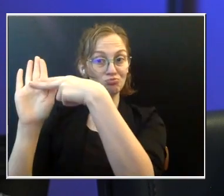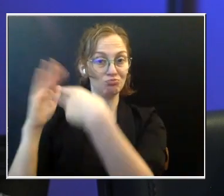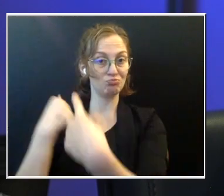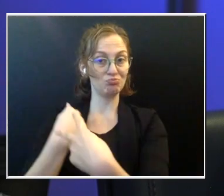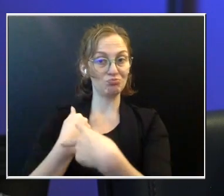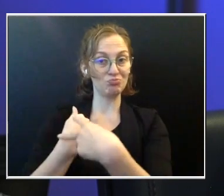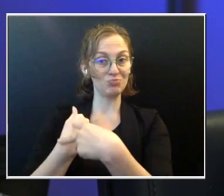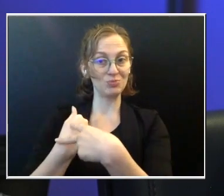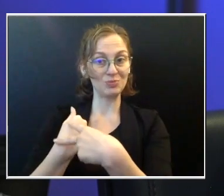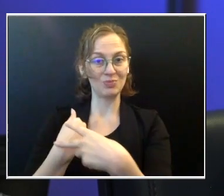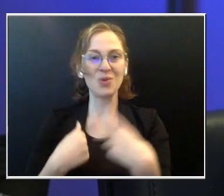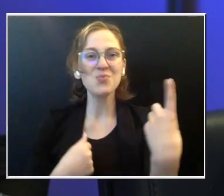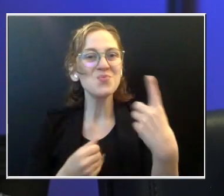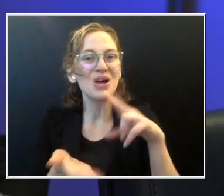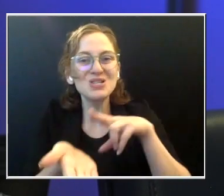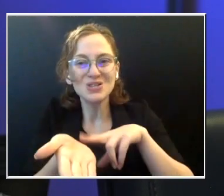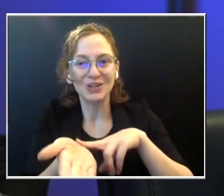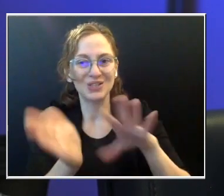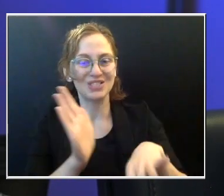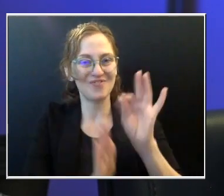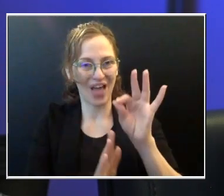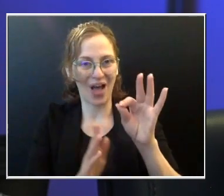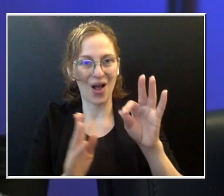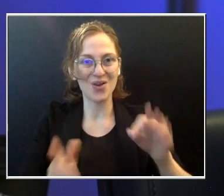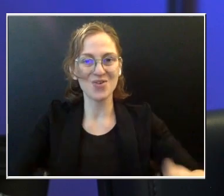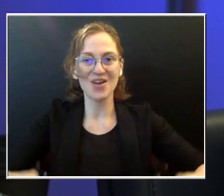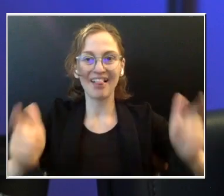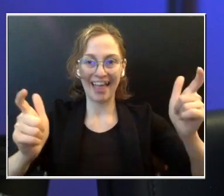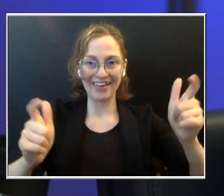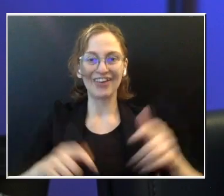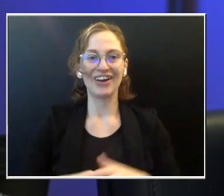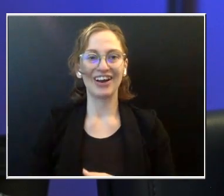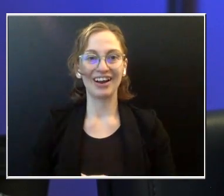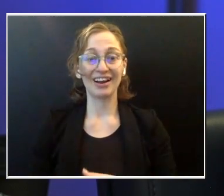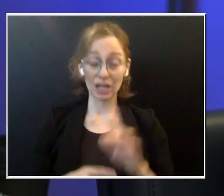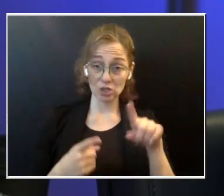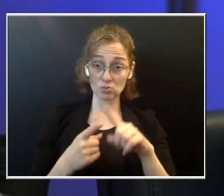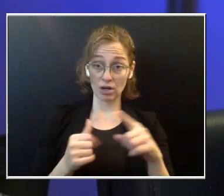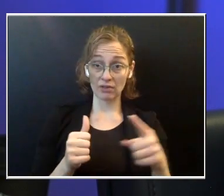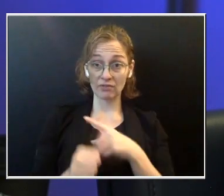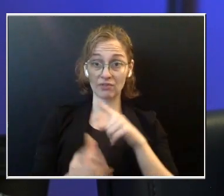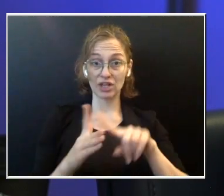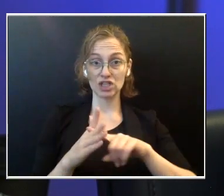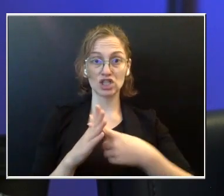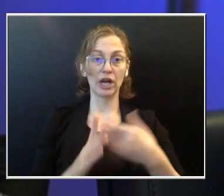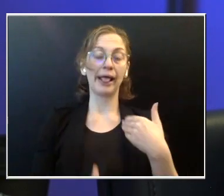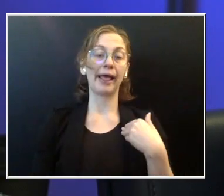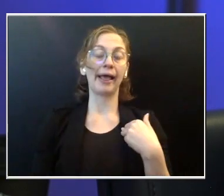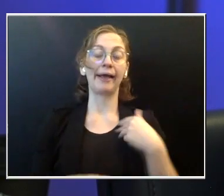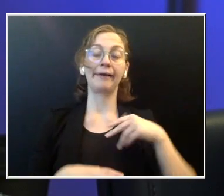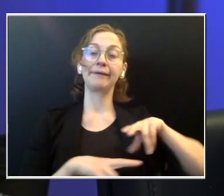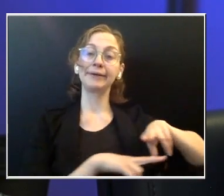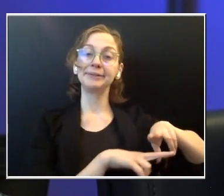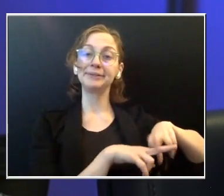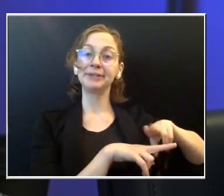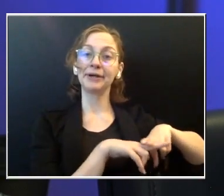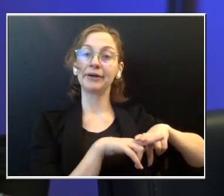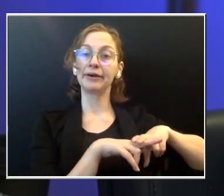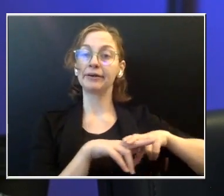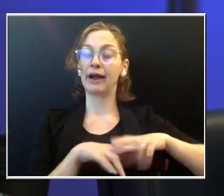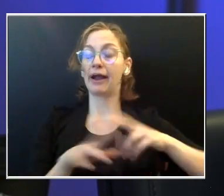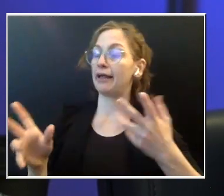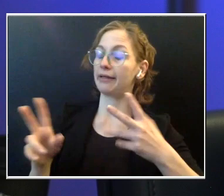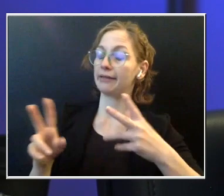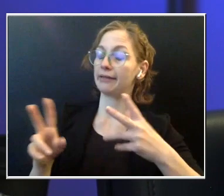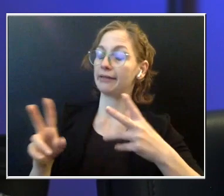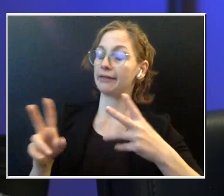recliner because when I first started, there was a straight chair in the exam table for all day long. And